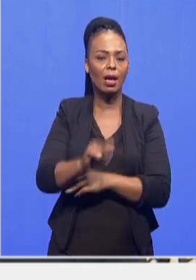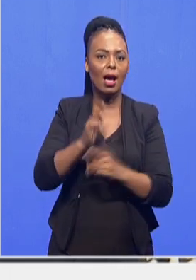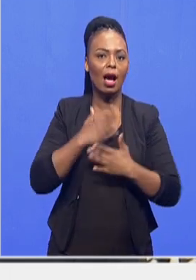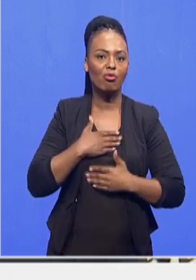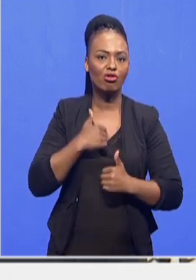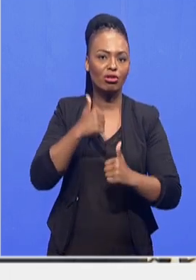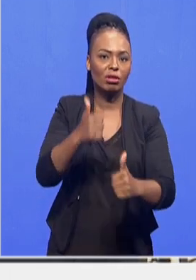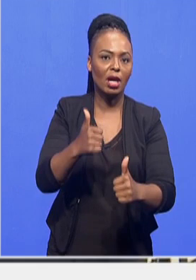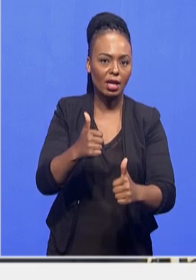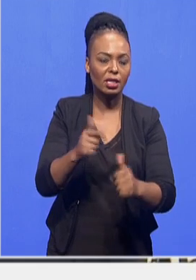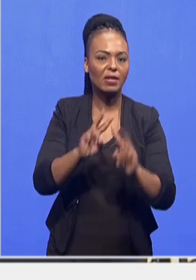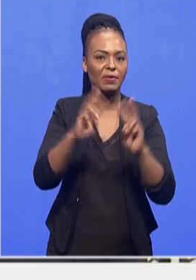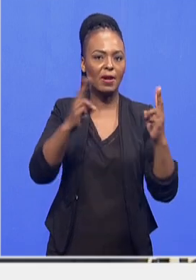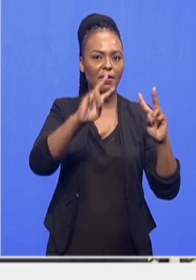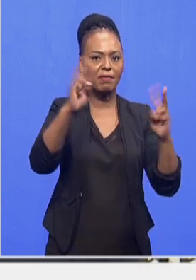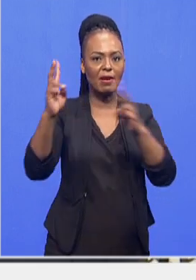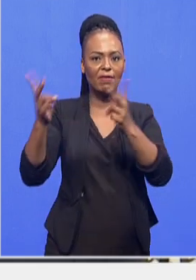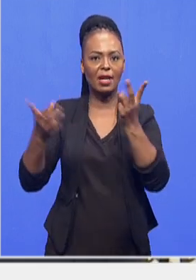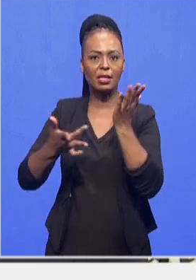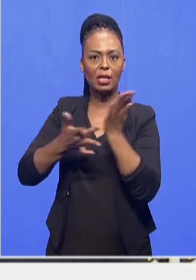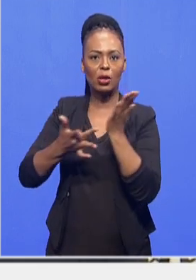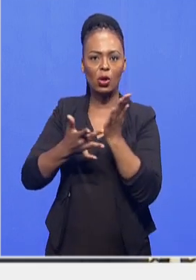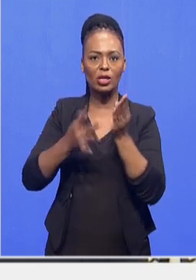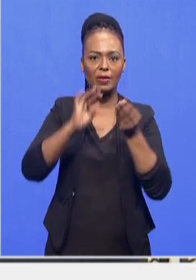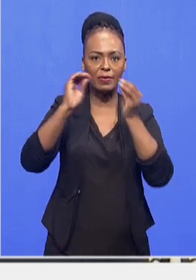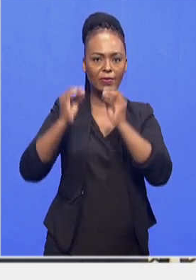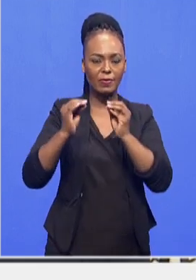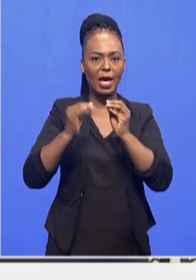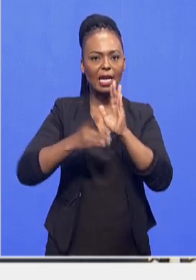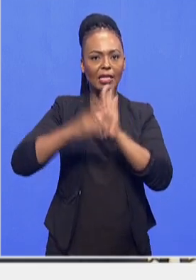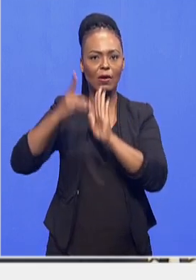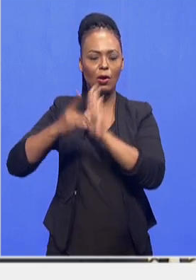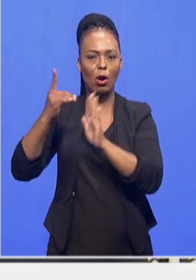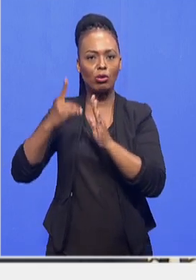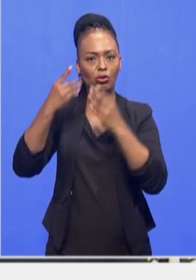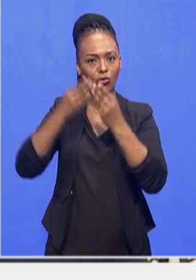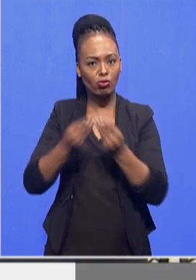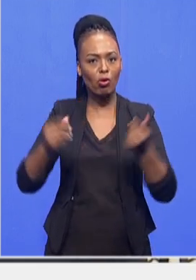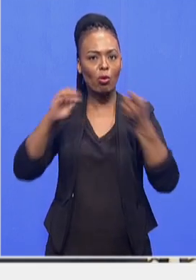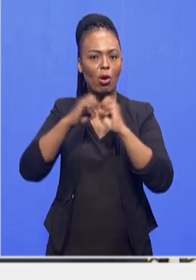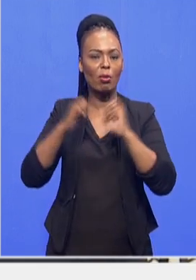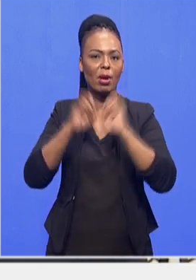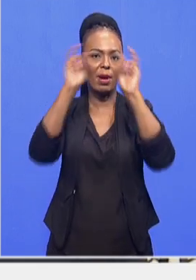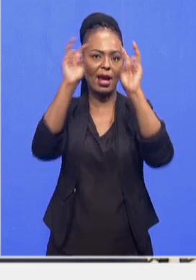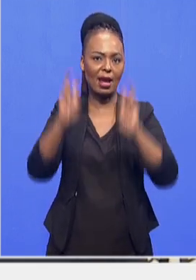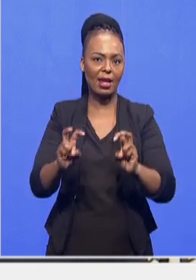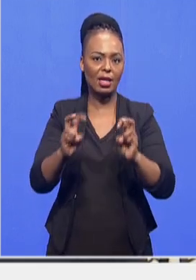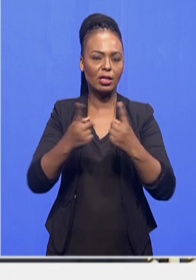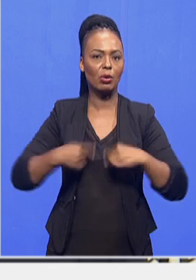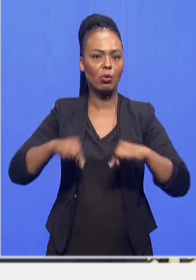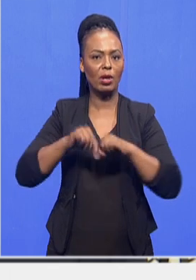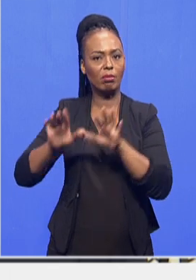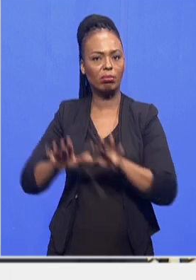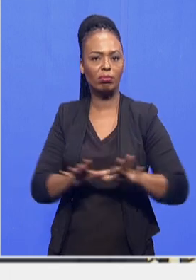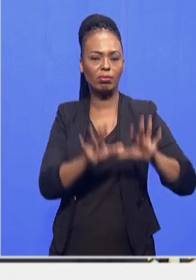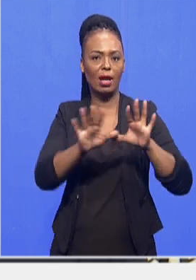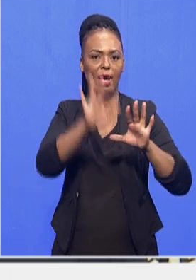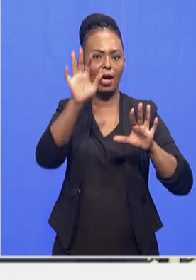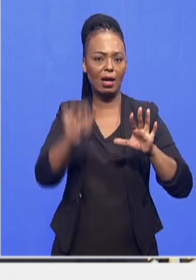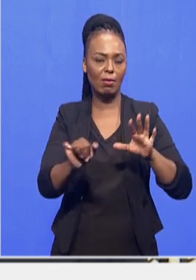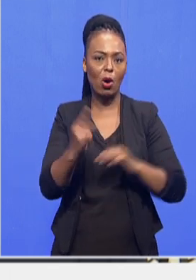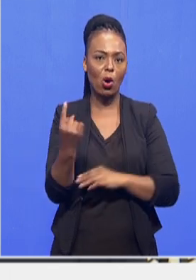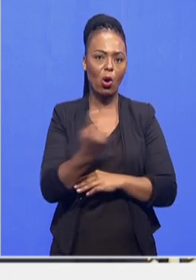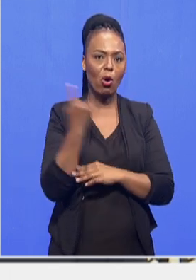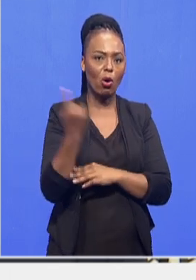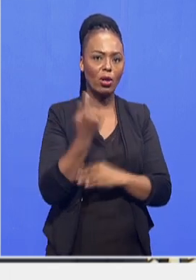various technologies that are actually being developed to address this energy crisis that we are currently having. Not only are we looking